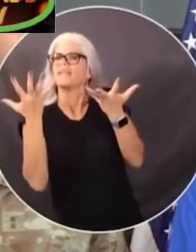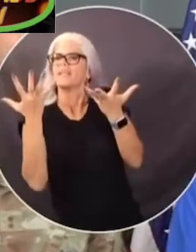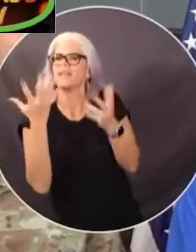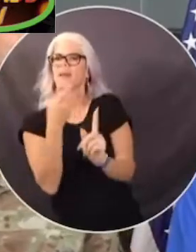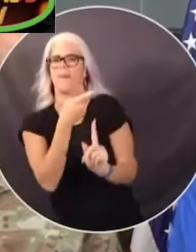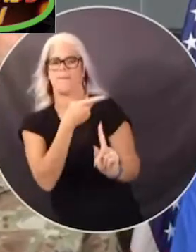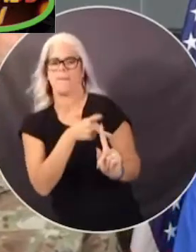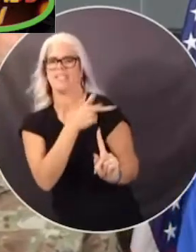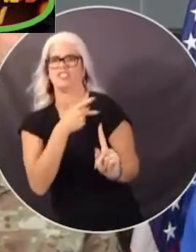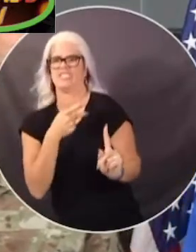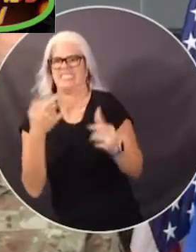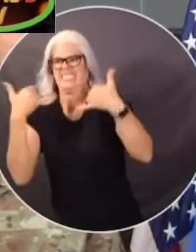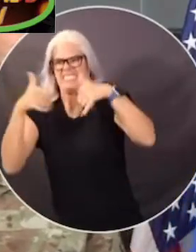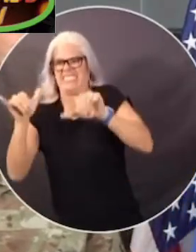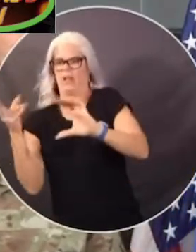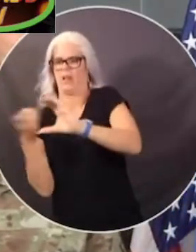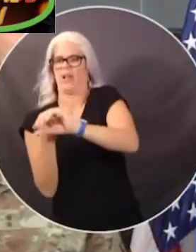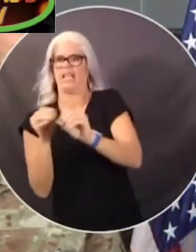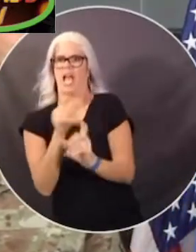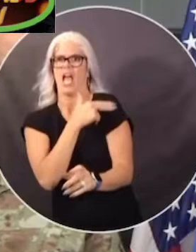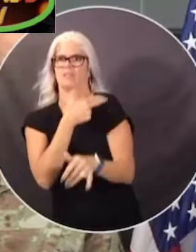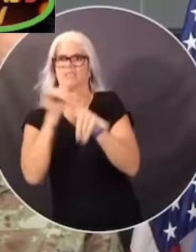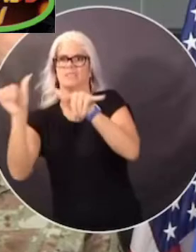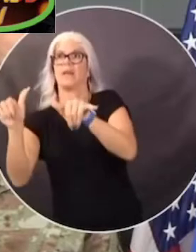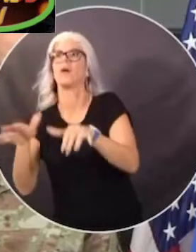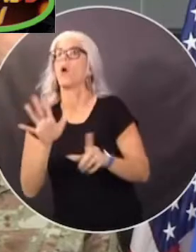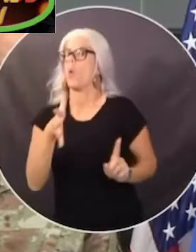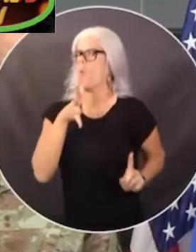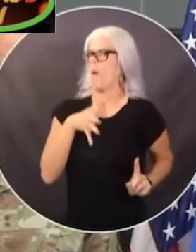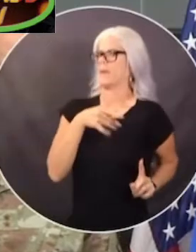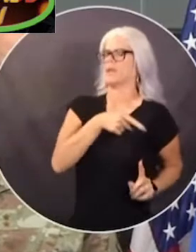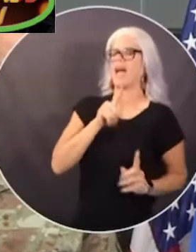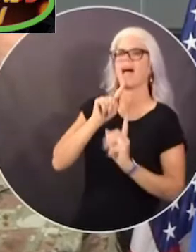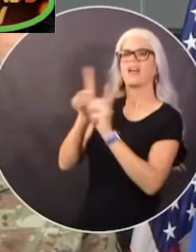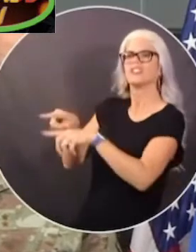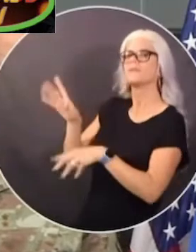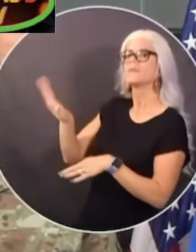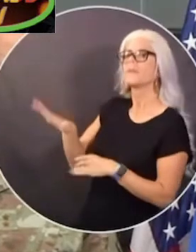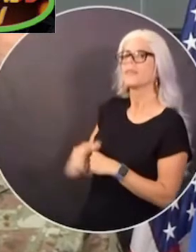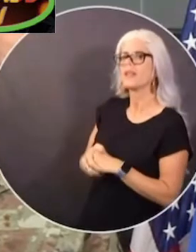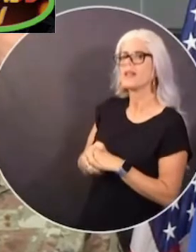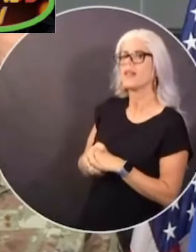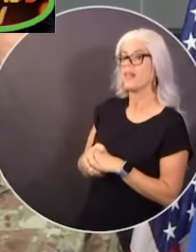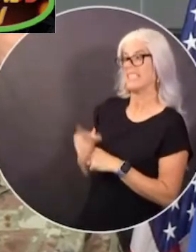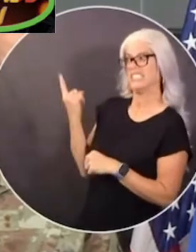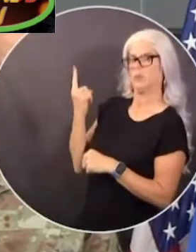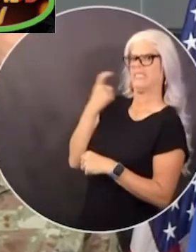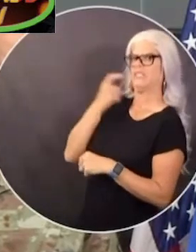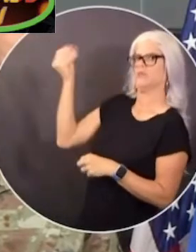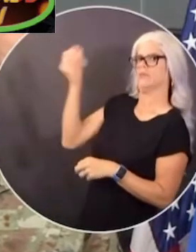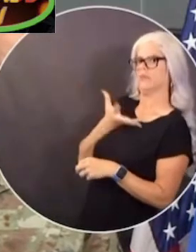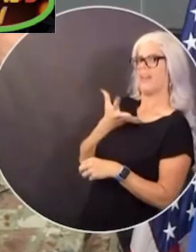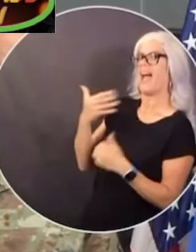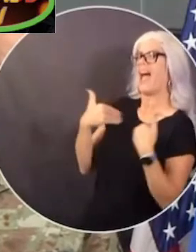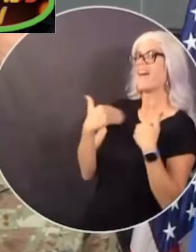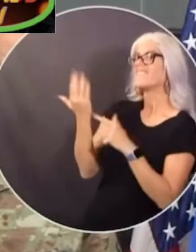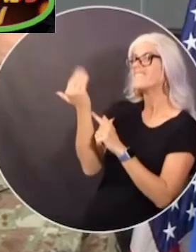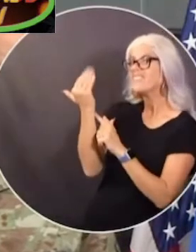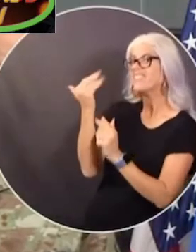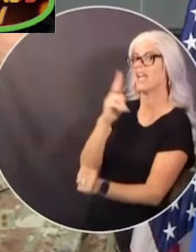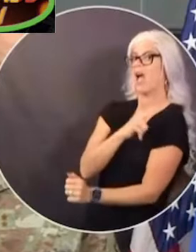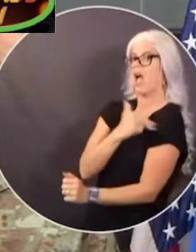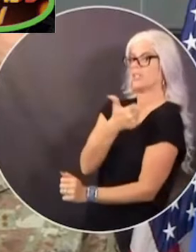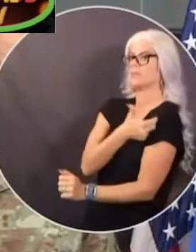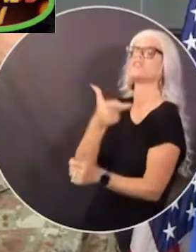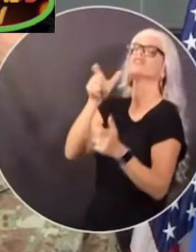The most recent information that I have, 15 hospitals evacuated, and